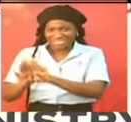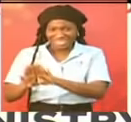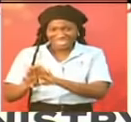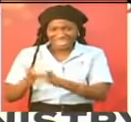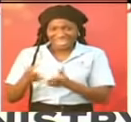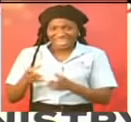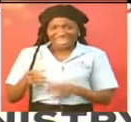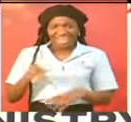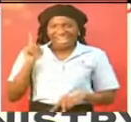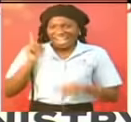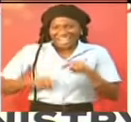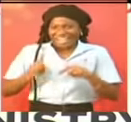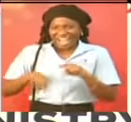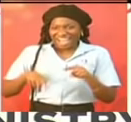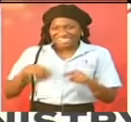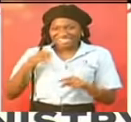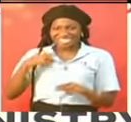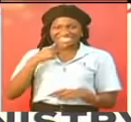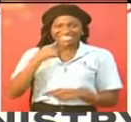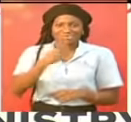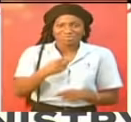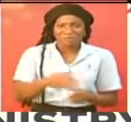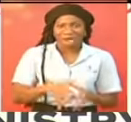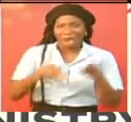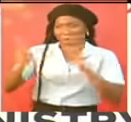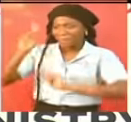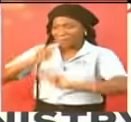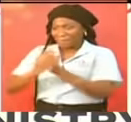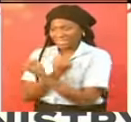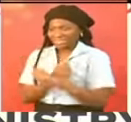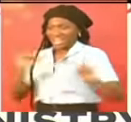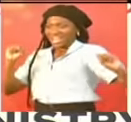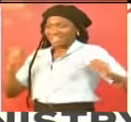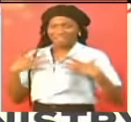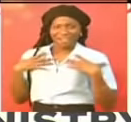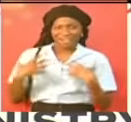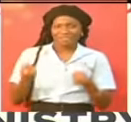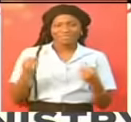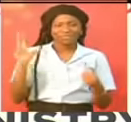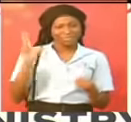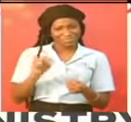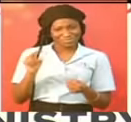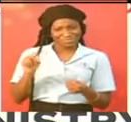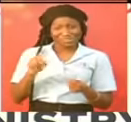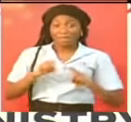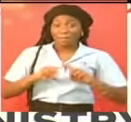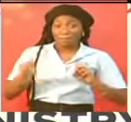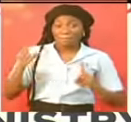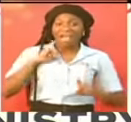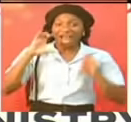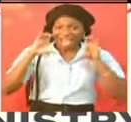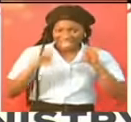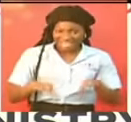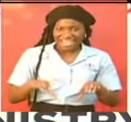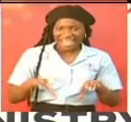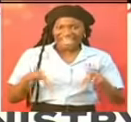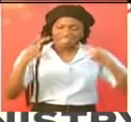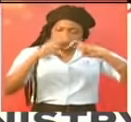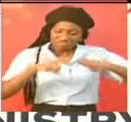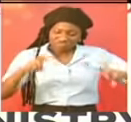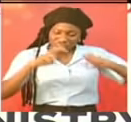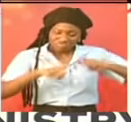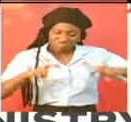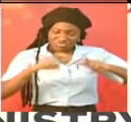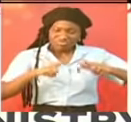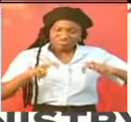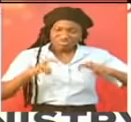been, but where you should have been is going to be influenced by a range of things that we can't necessarily predict. One of the